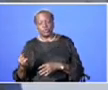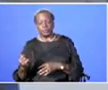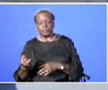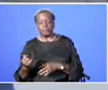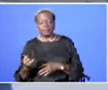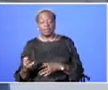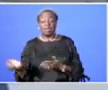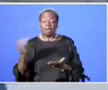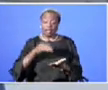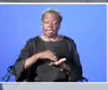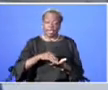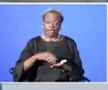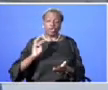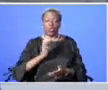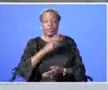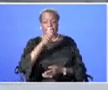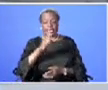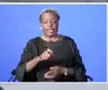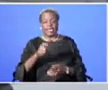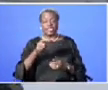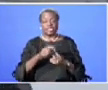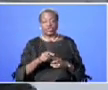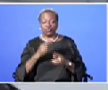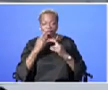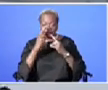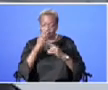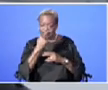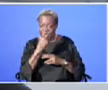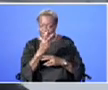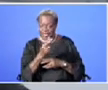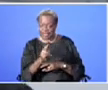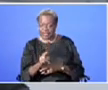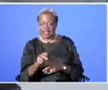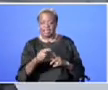we need to recognize those individuals who